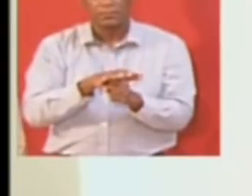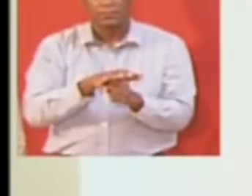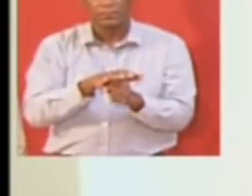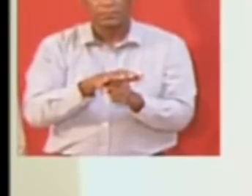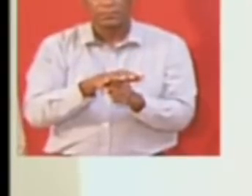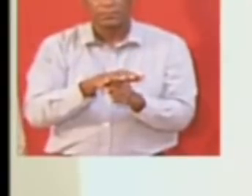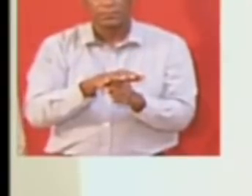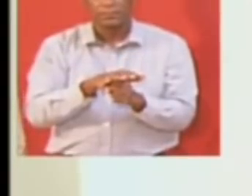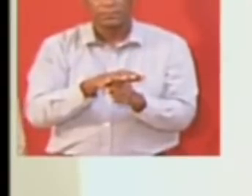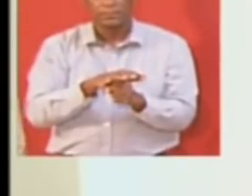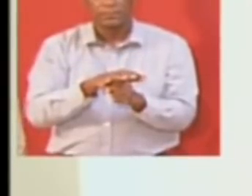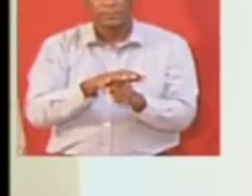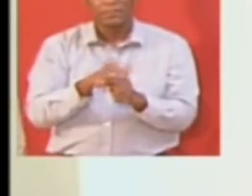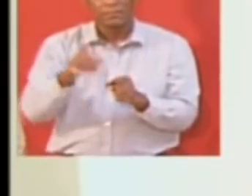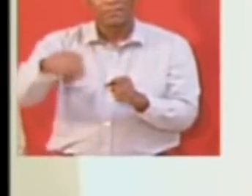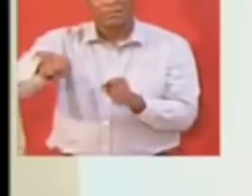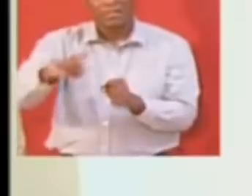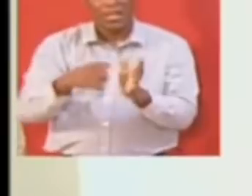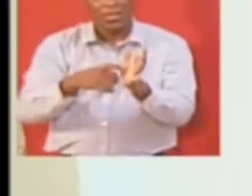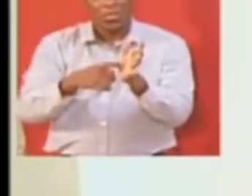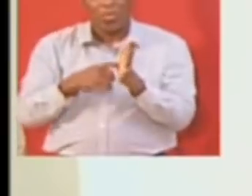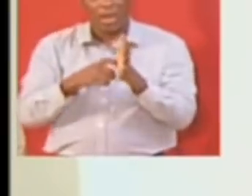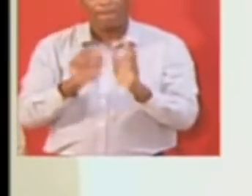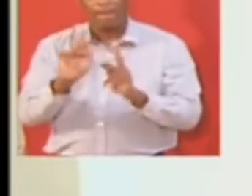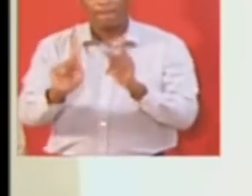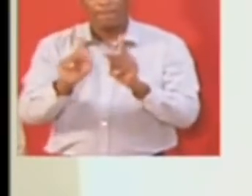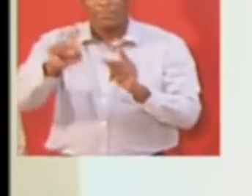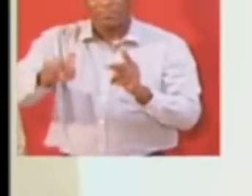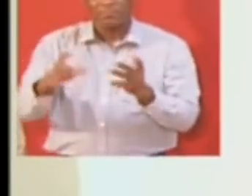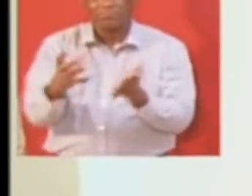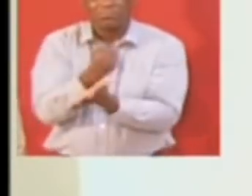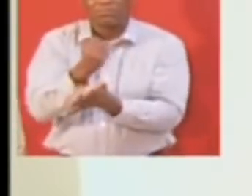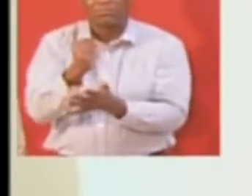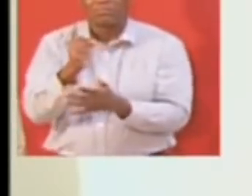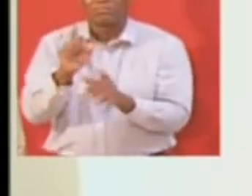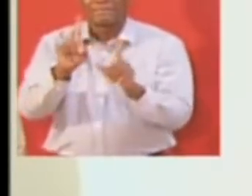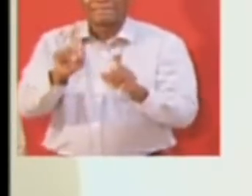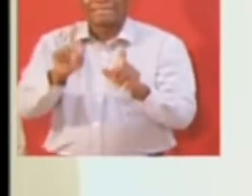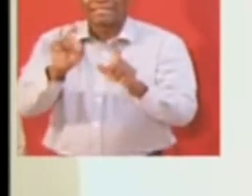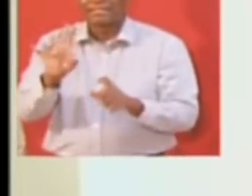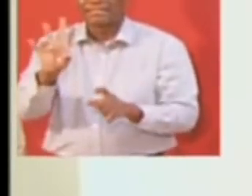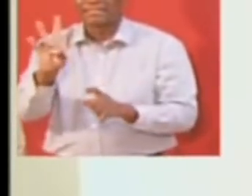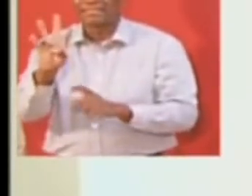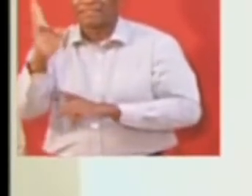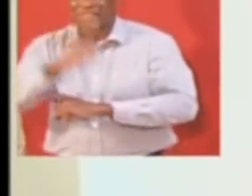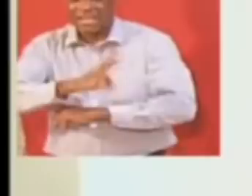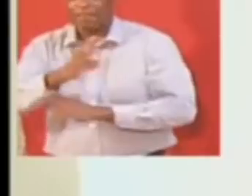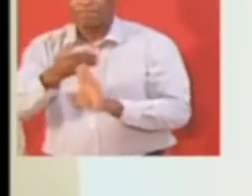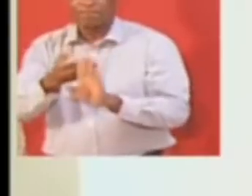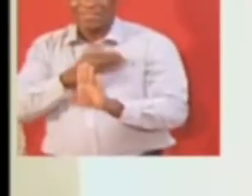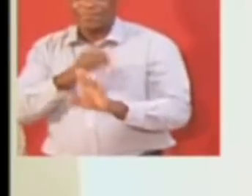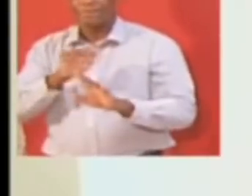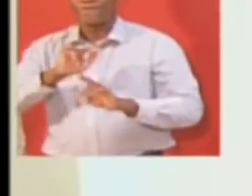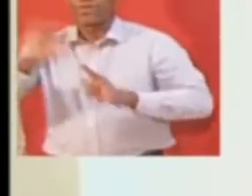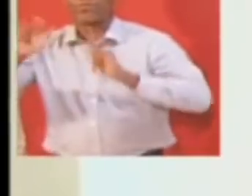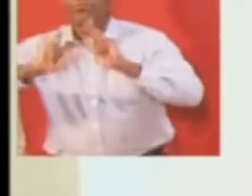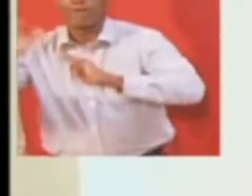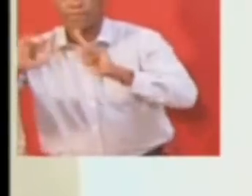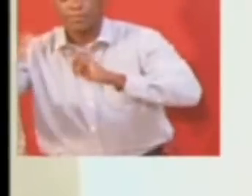be tested 7 days before they travel. Only yesterday you've seen a Bloomberg